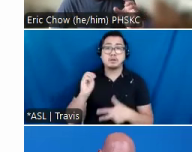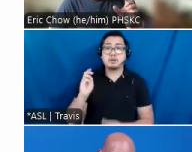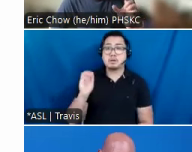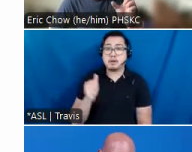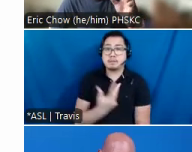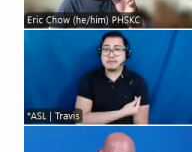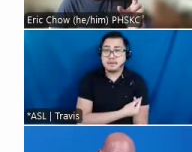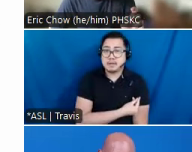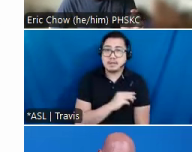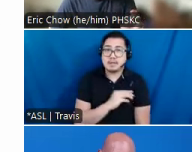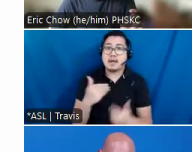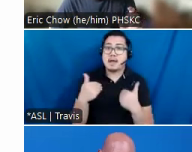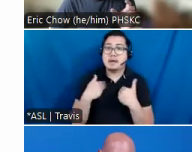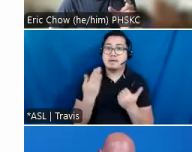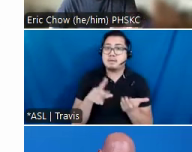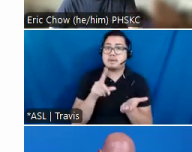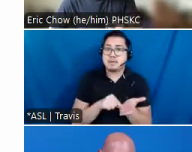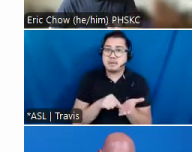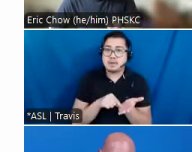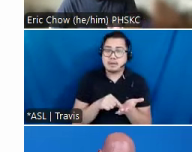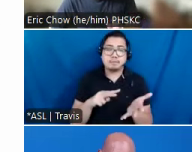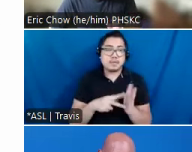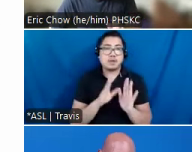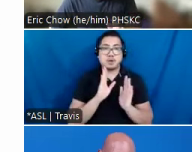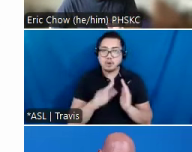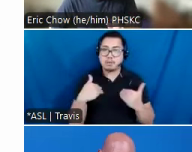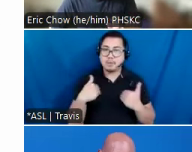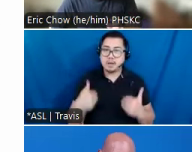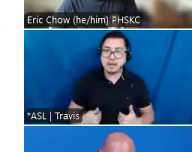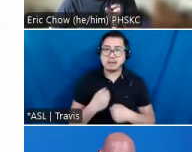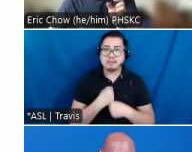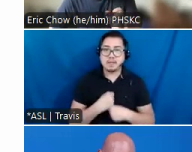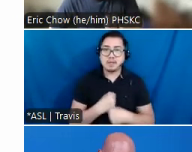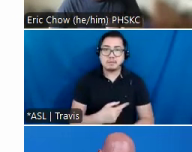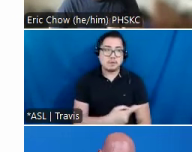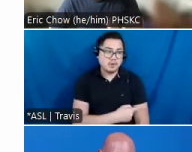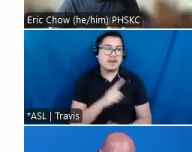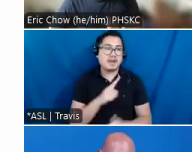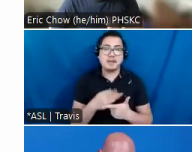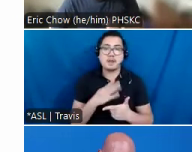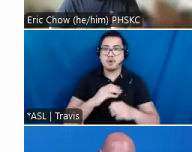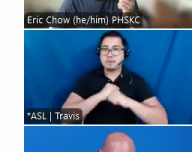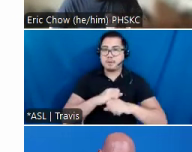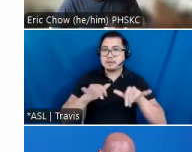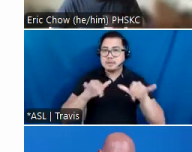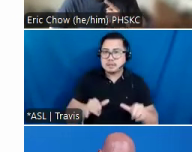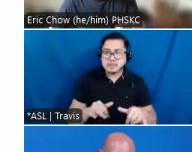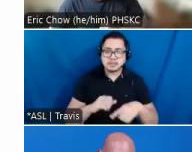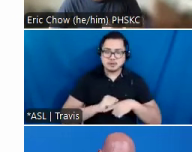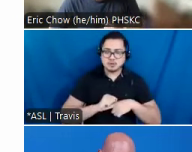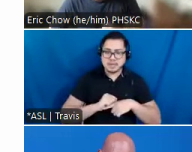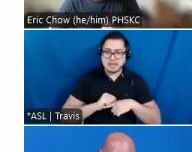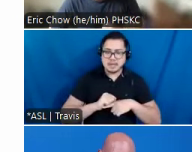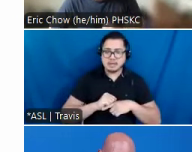vaccines have the blueprint to have your body make the protein that then your immune system uses to train itself to